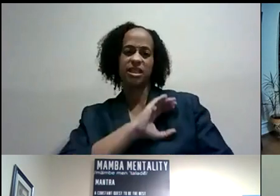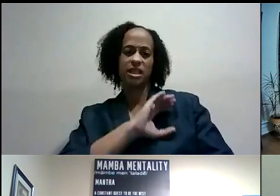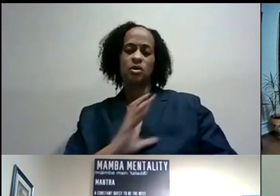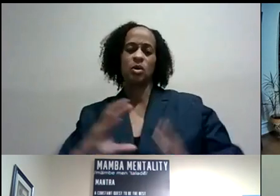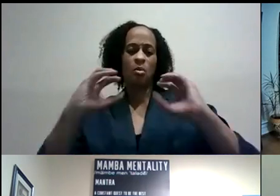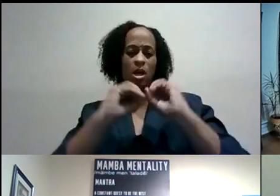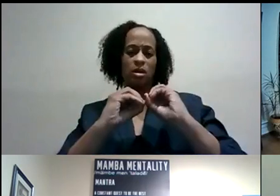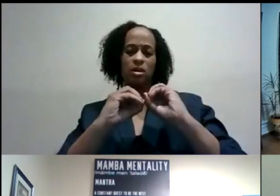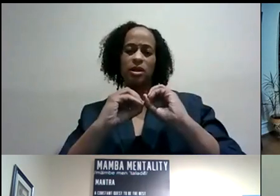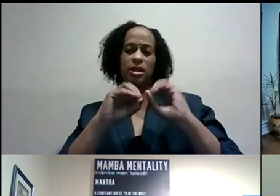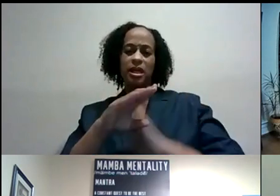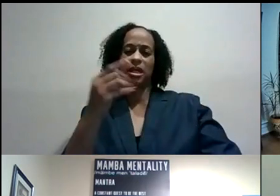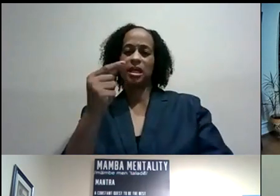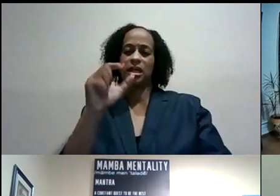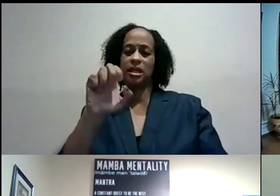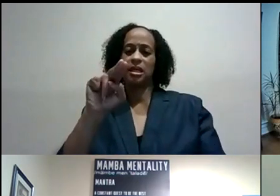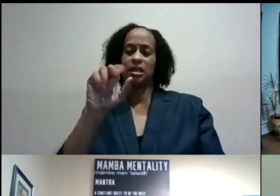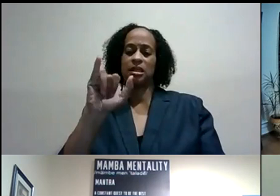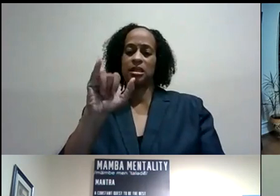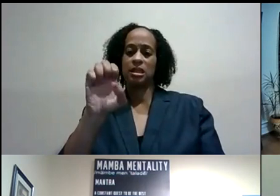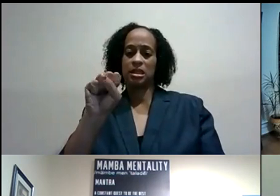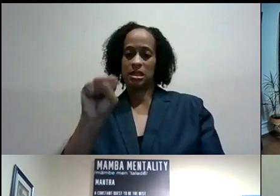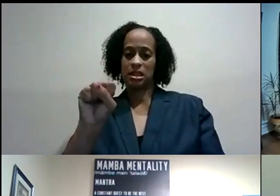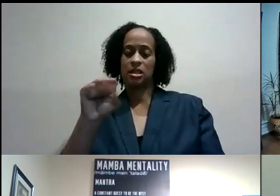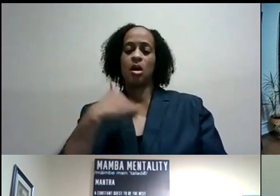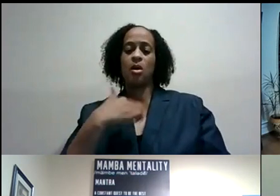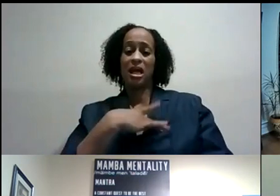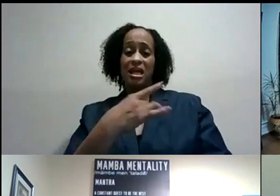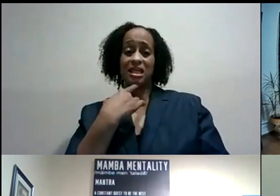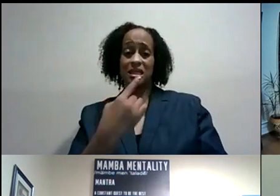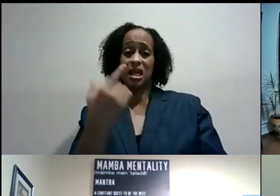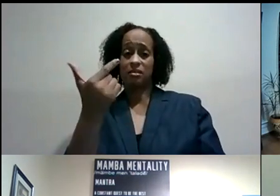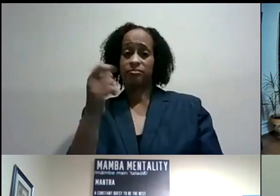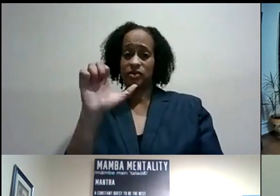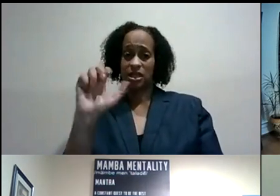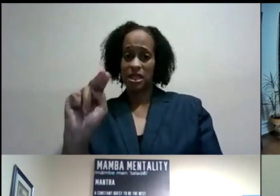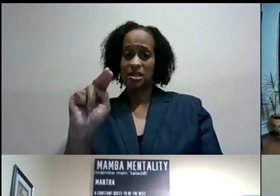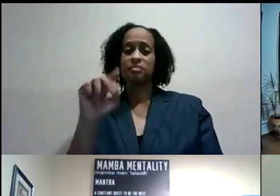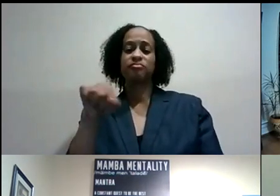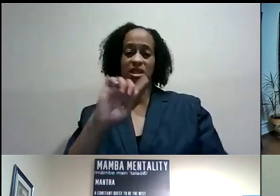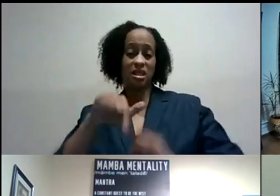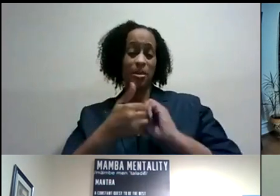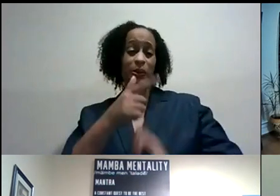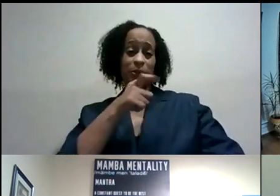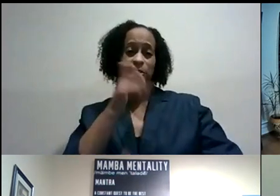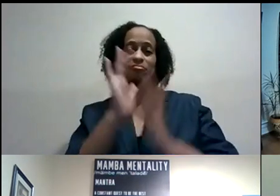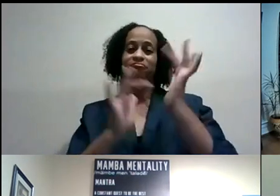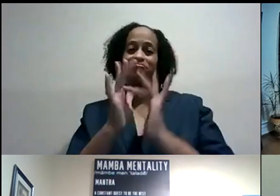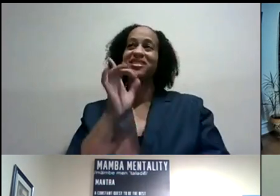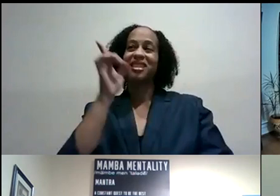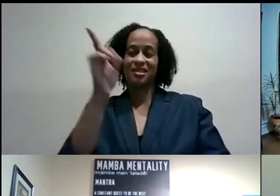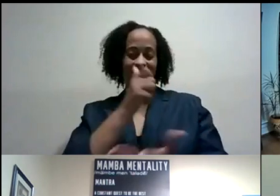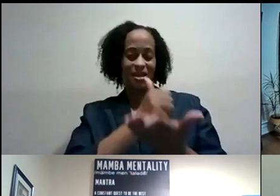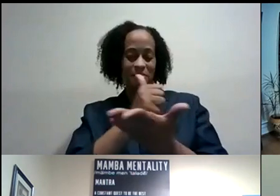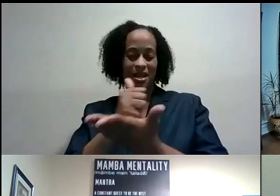in Genesis. And I'd like to say that Genesis is about Jesus. Genesis